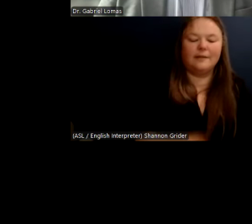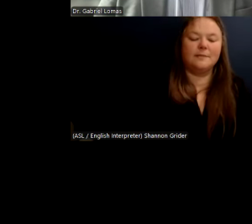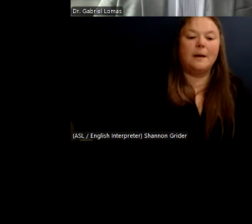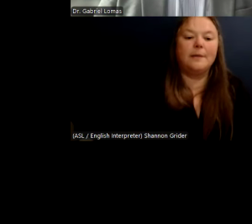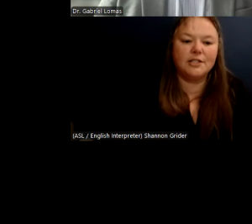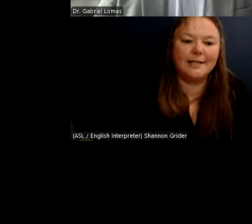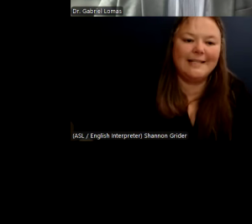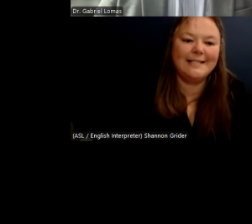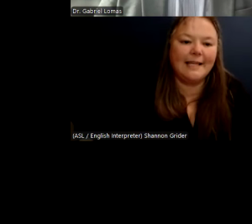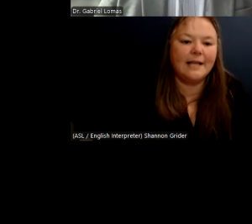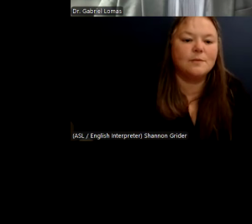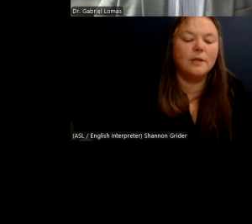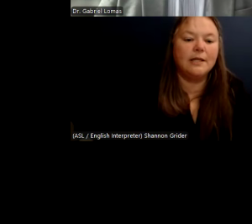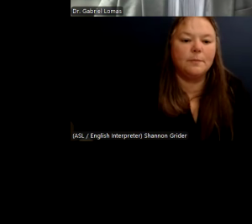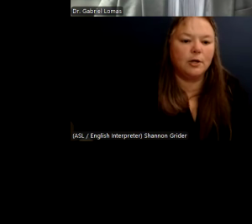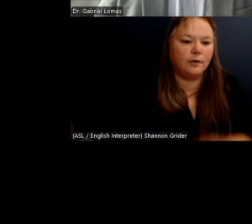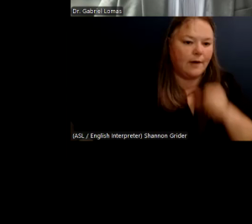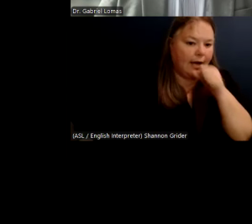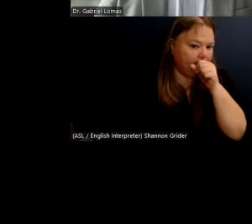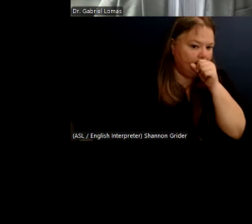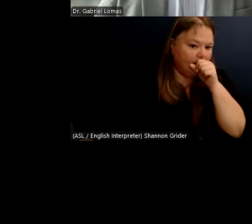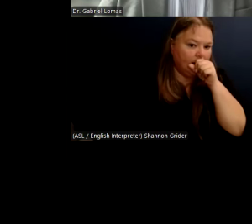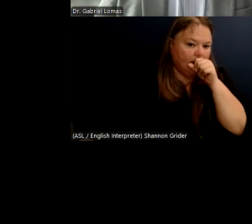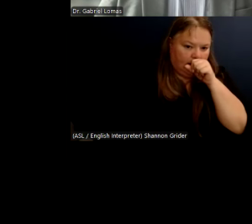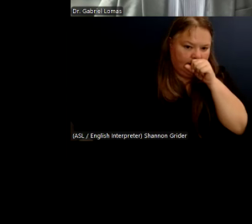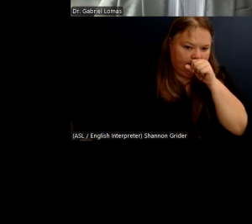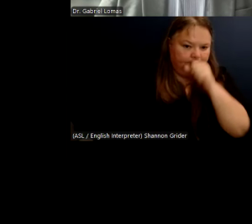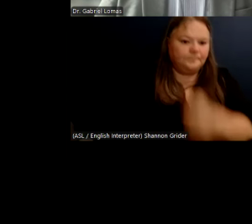working with this population. And he's saying, yes, when the interpreter arrives,